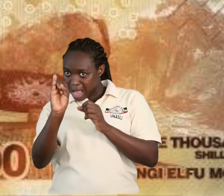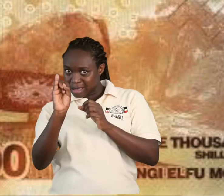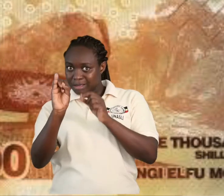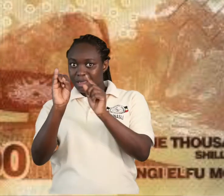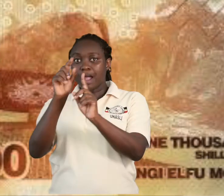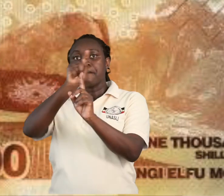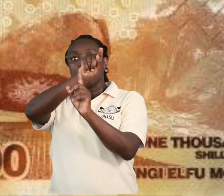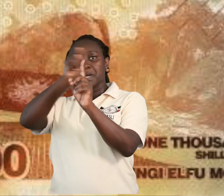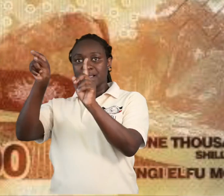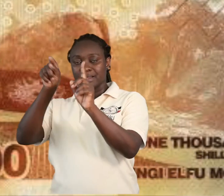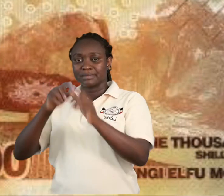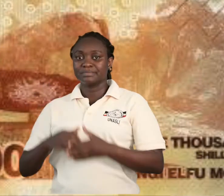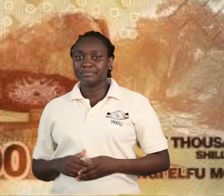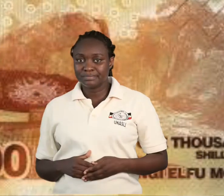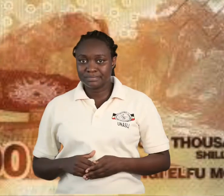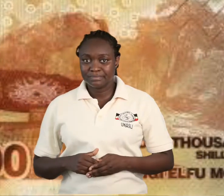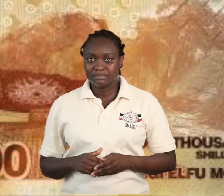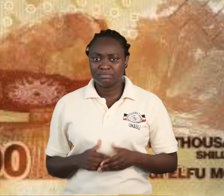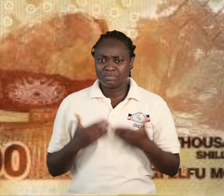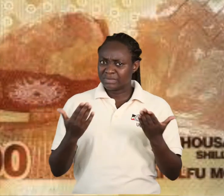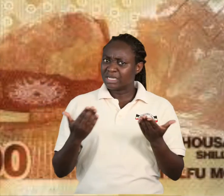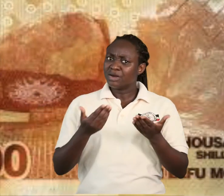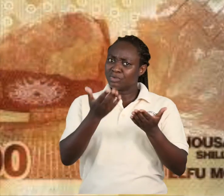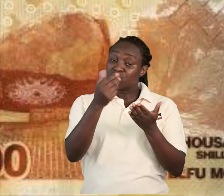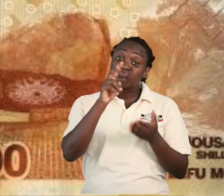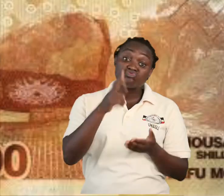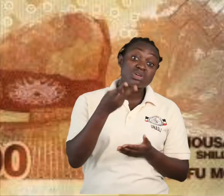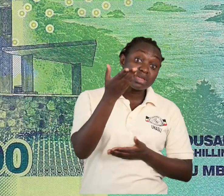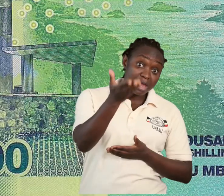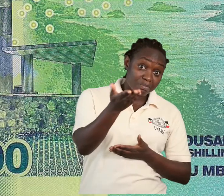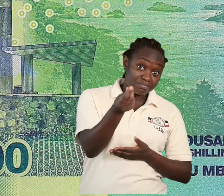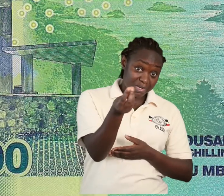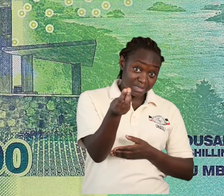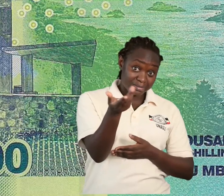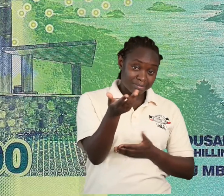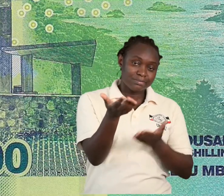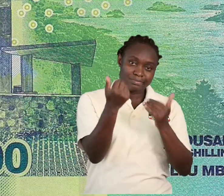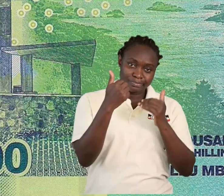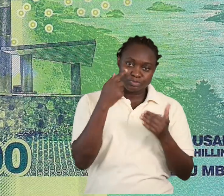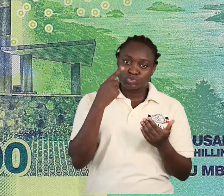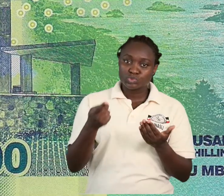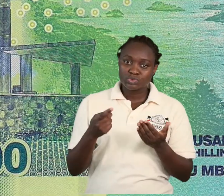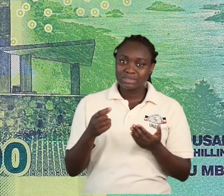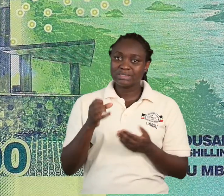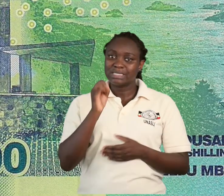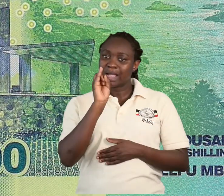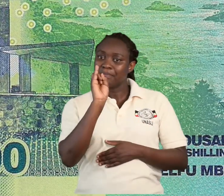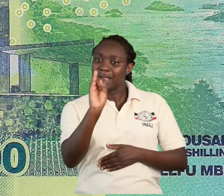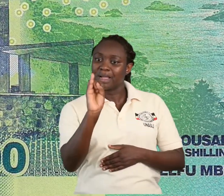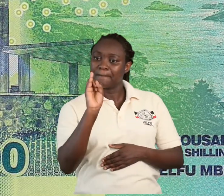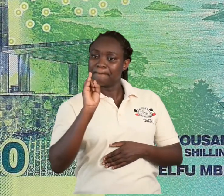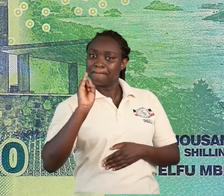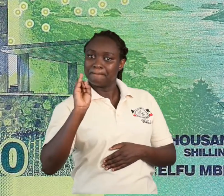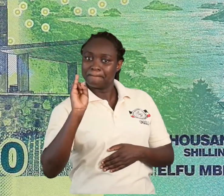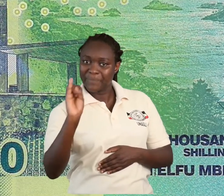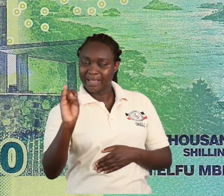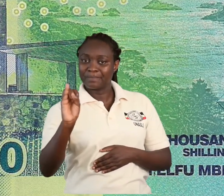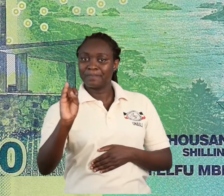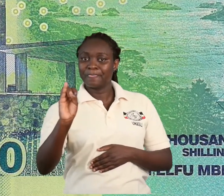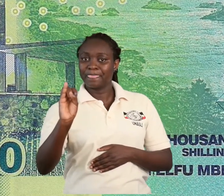When you look at the 2,000 shilling note, you're going to see Roman 2, which is